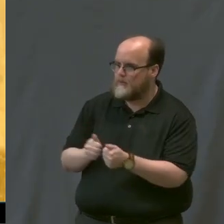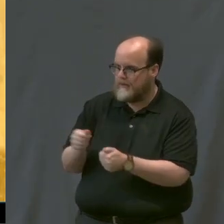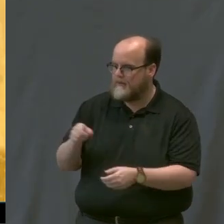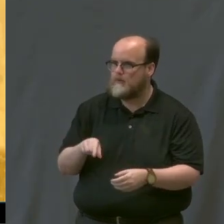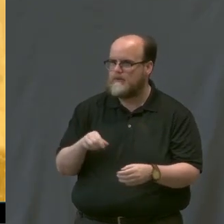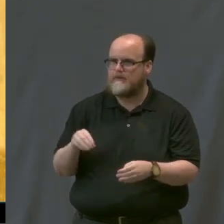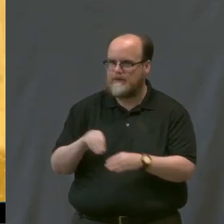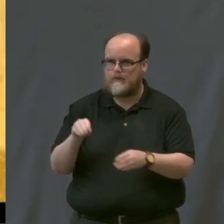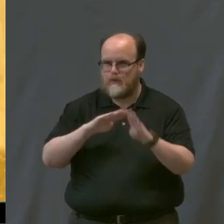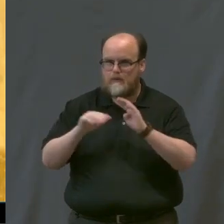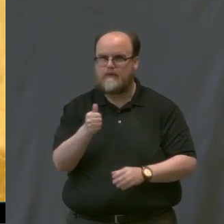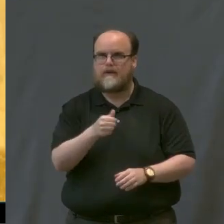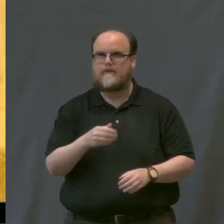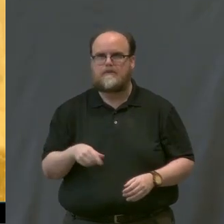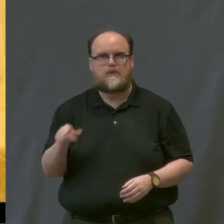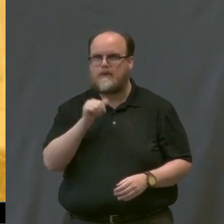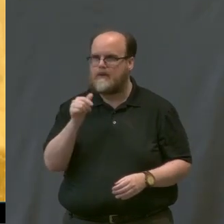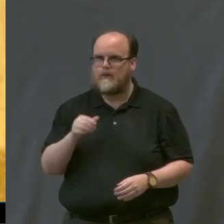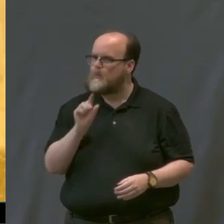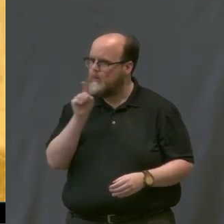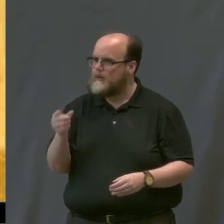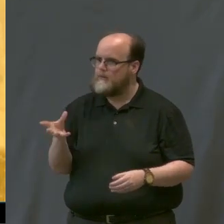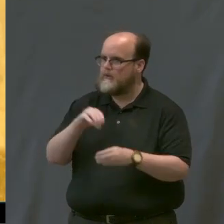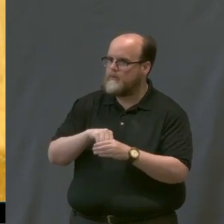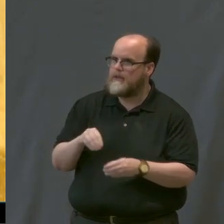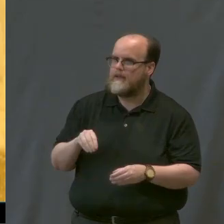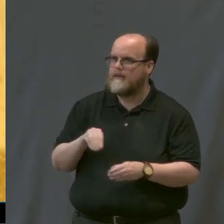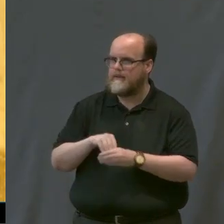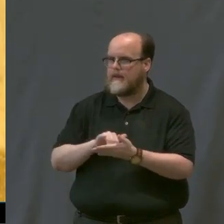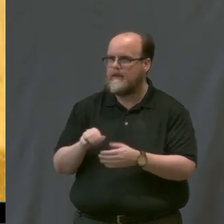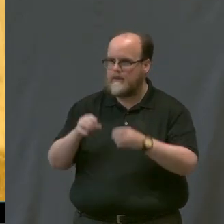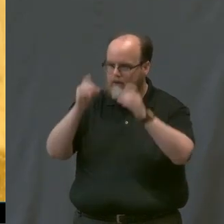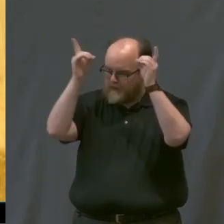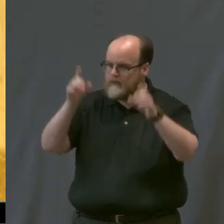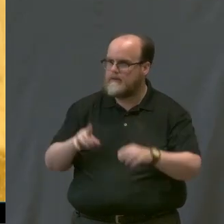yourself. Even though you didn't actually participate in the teaching of that doctrine.